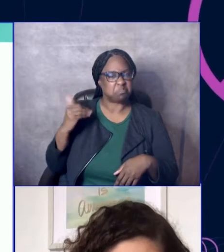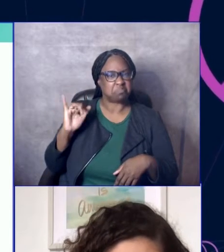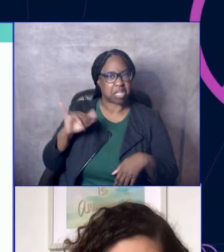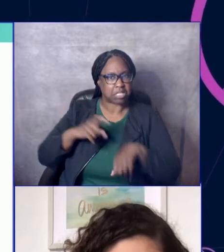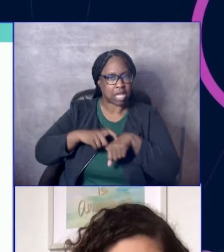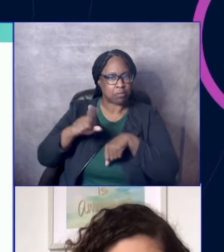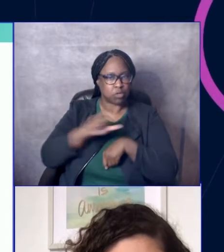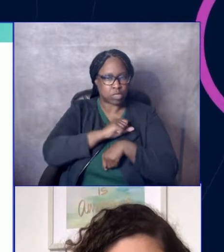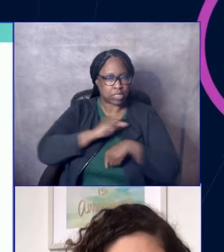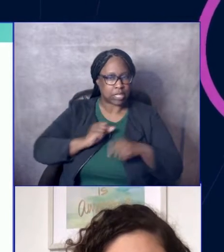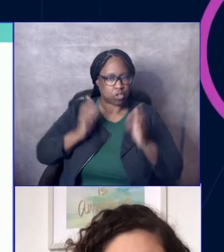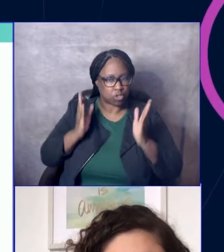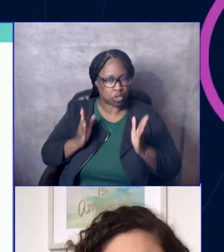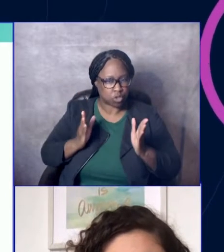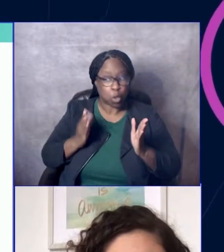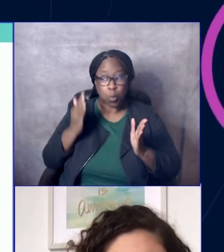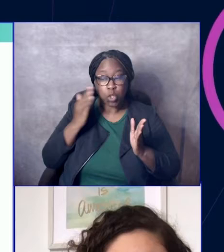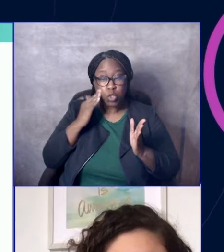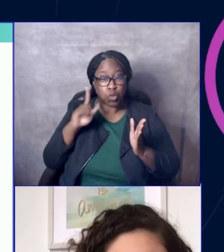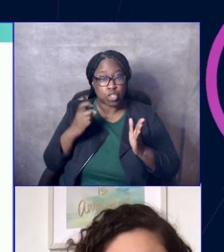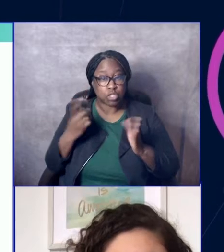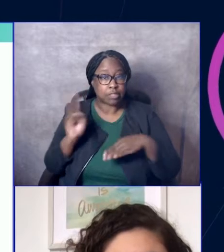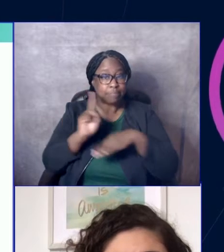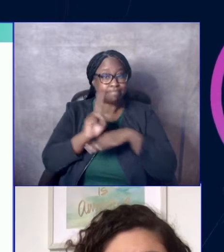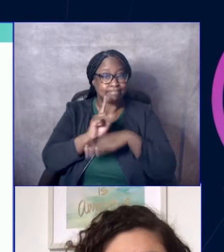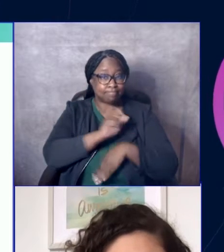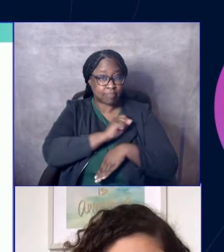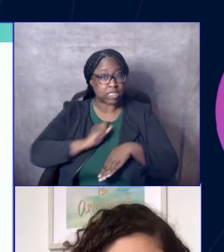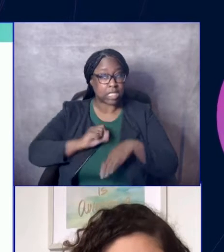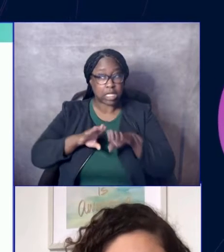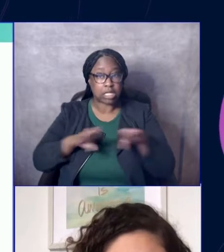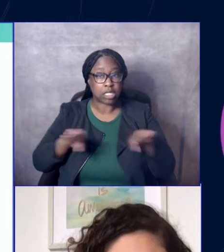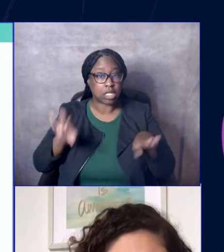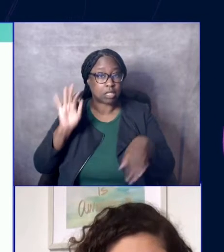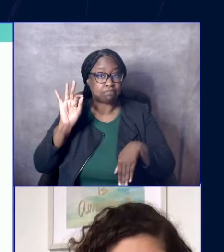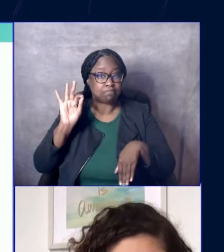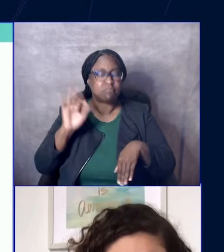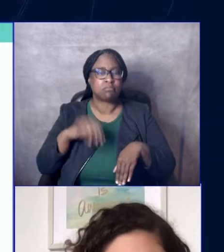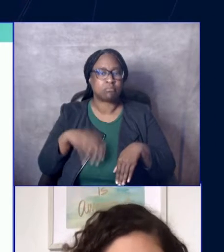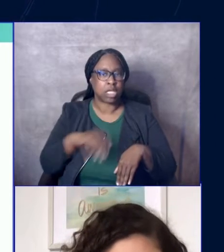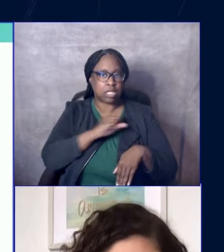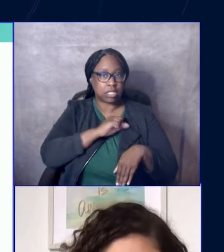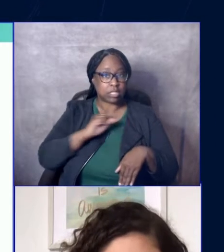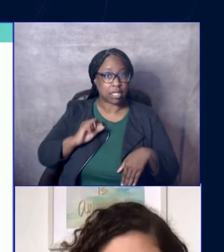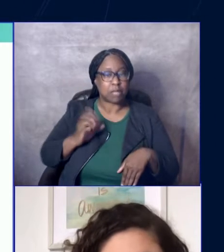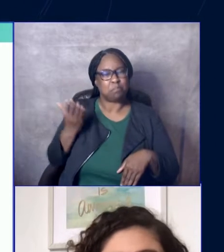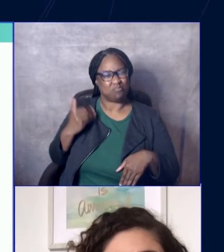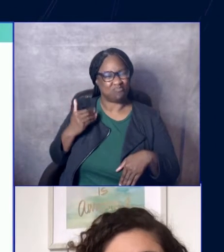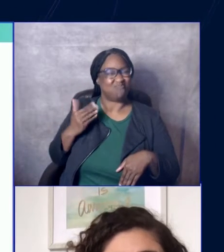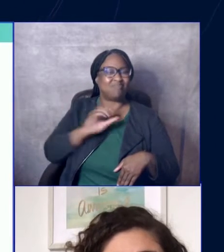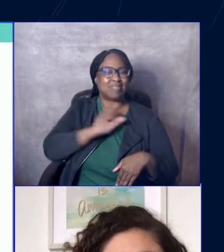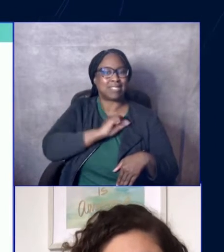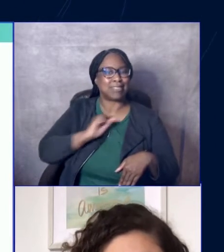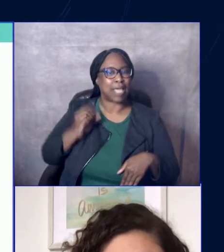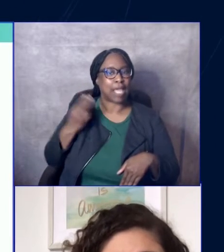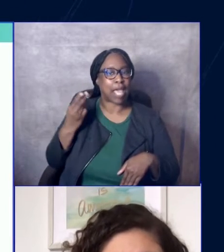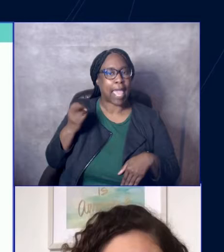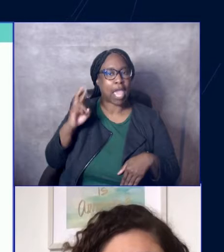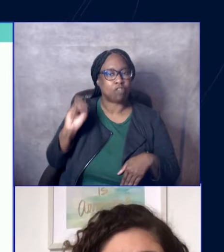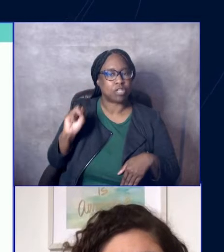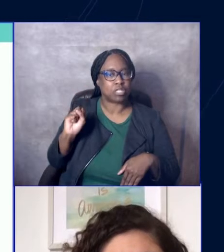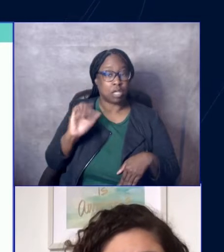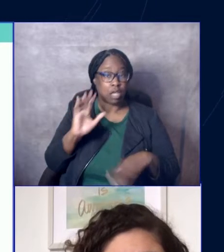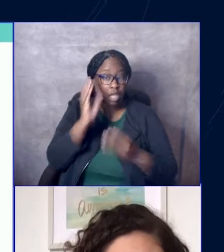hearing. And so what you see here is we gave then Senator Harris, the information to